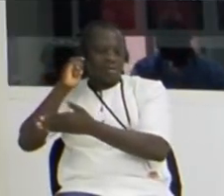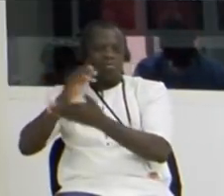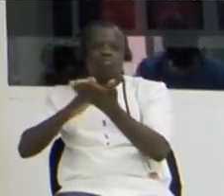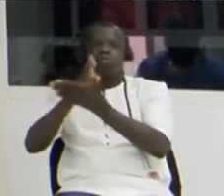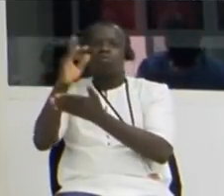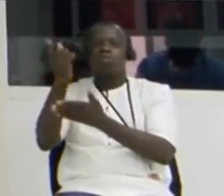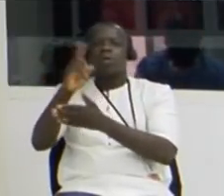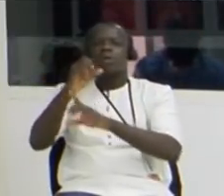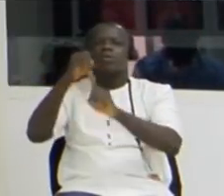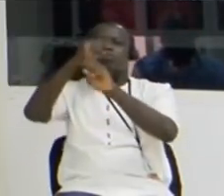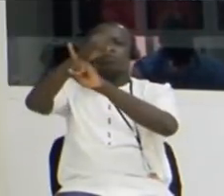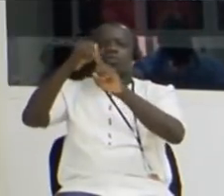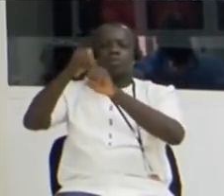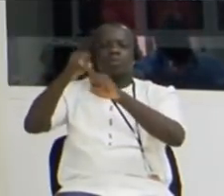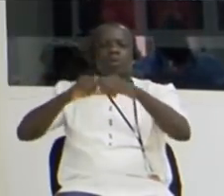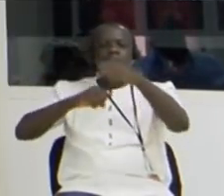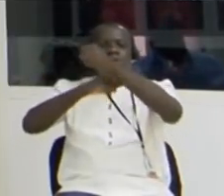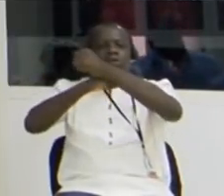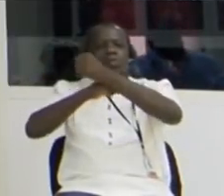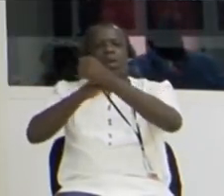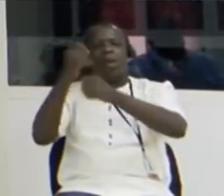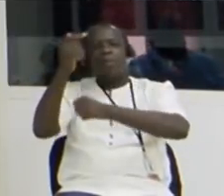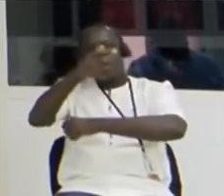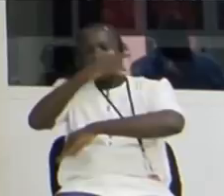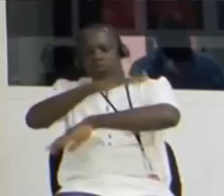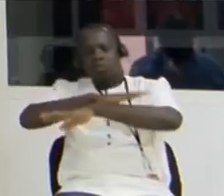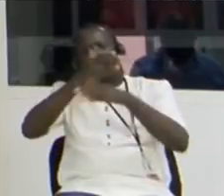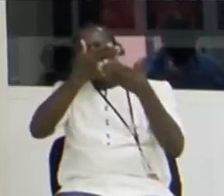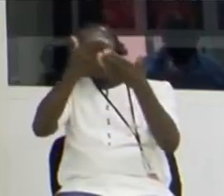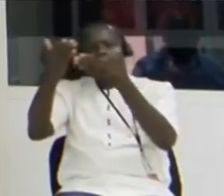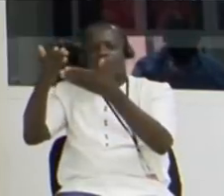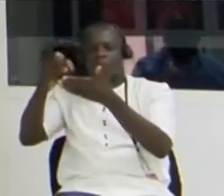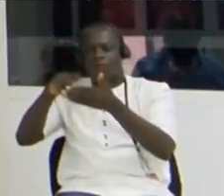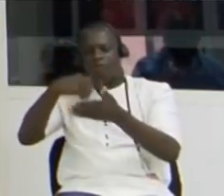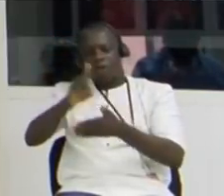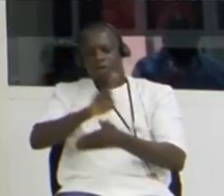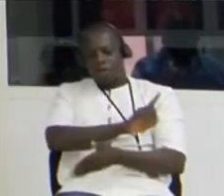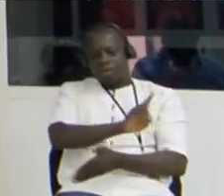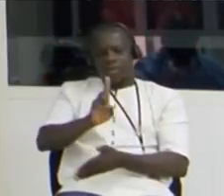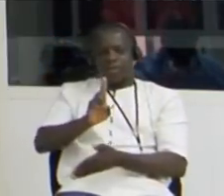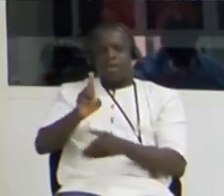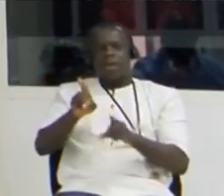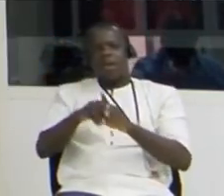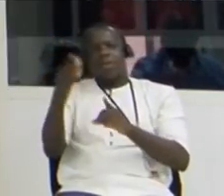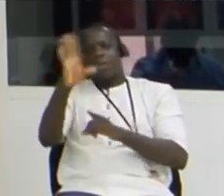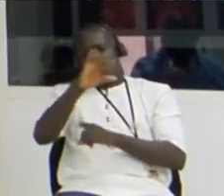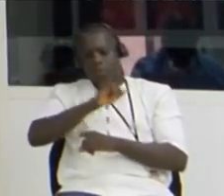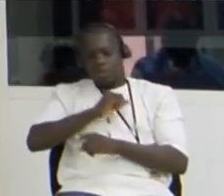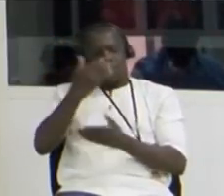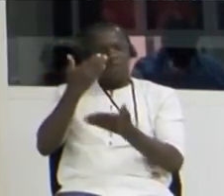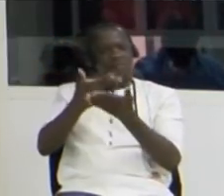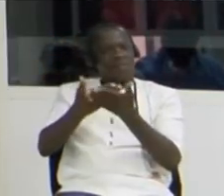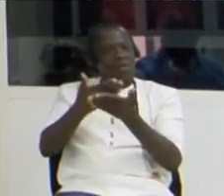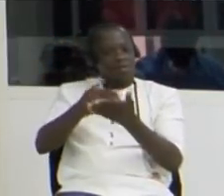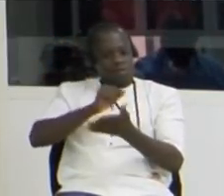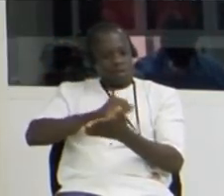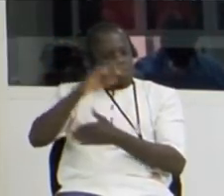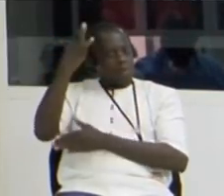what circumstances these scholarships were given to them, and whether or not they actually completed their